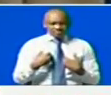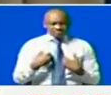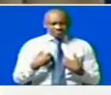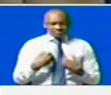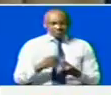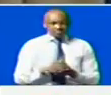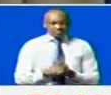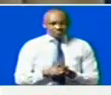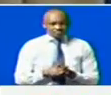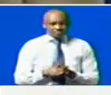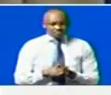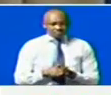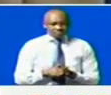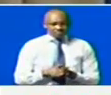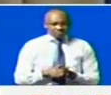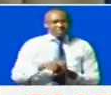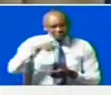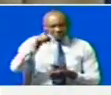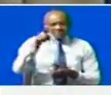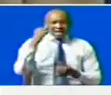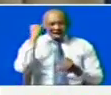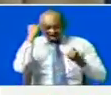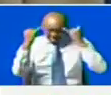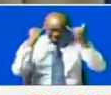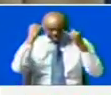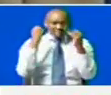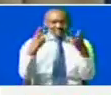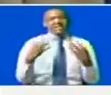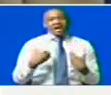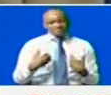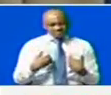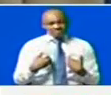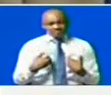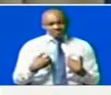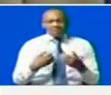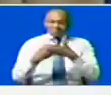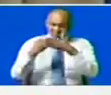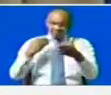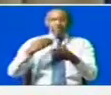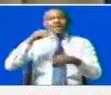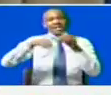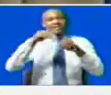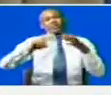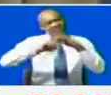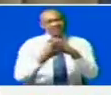just as innovative as they were before this election